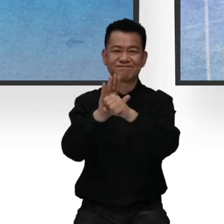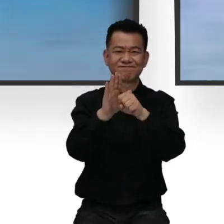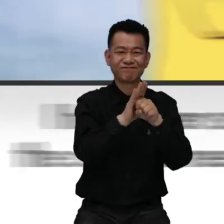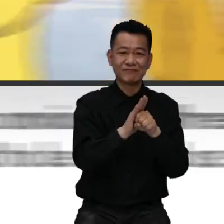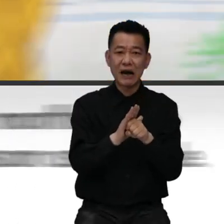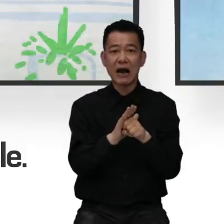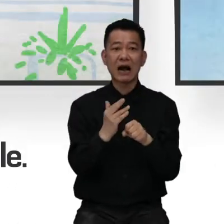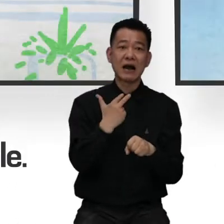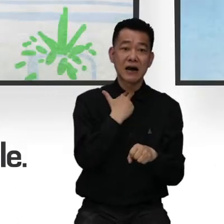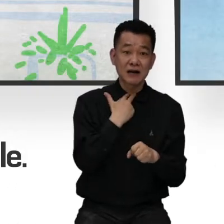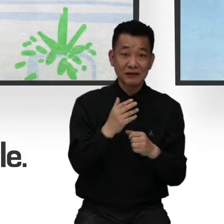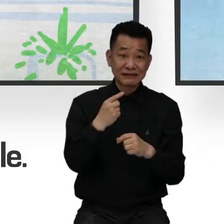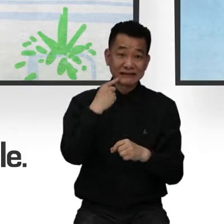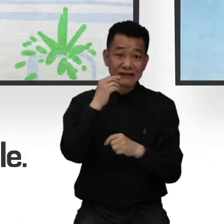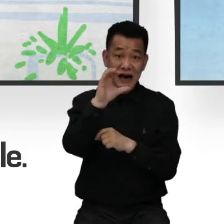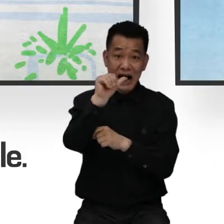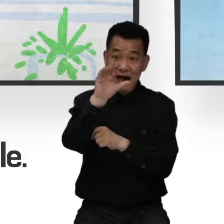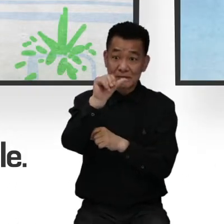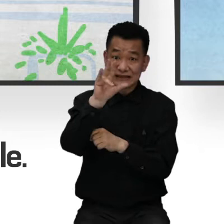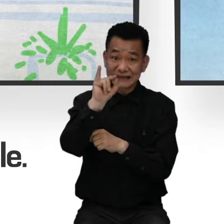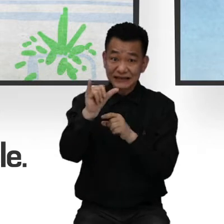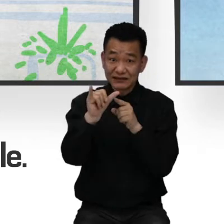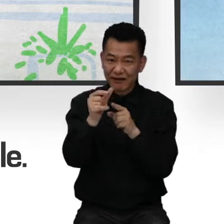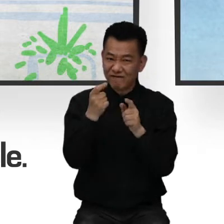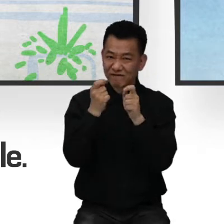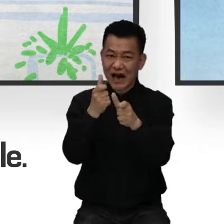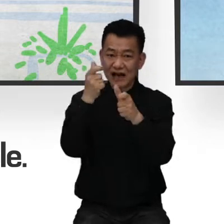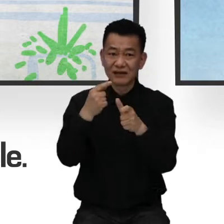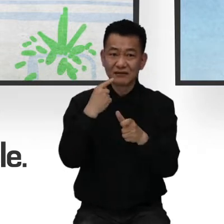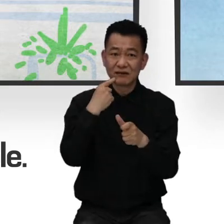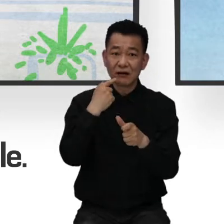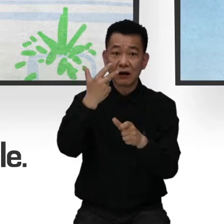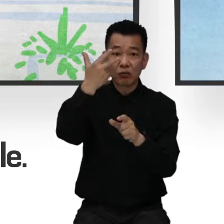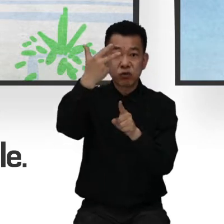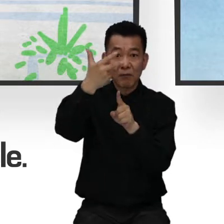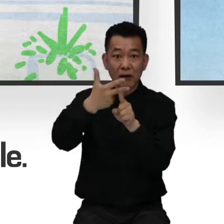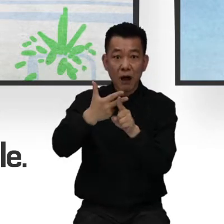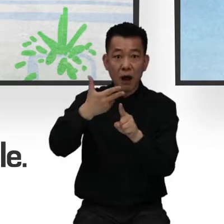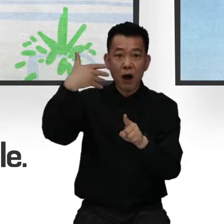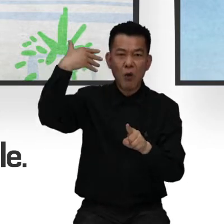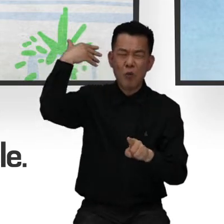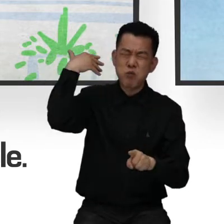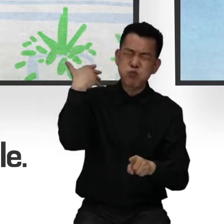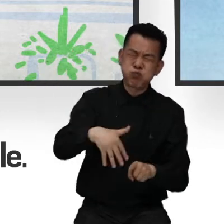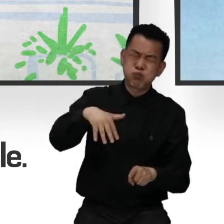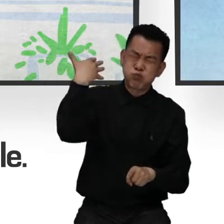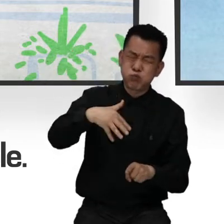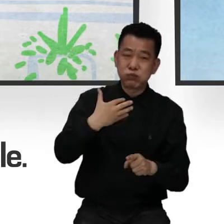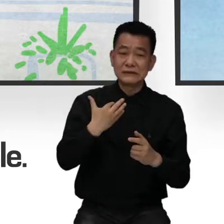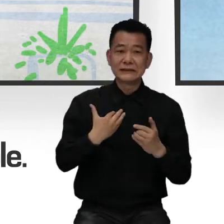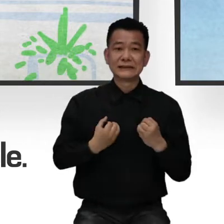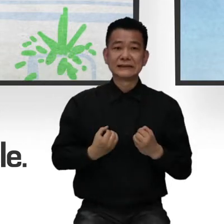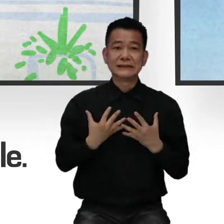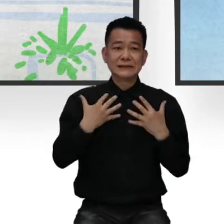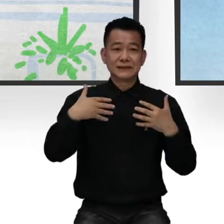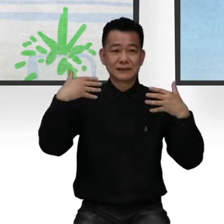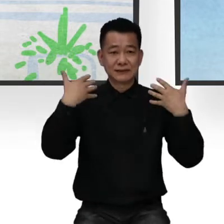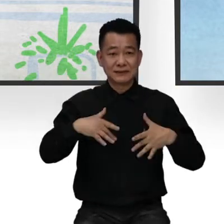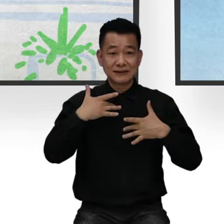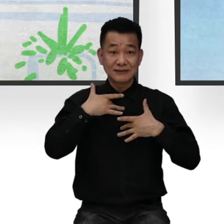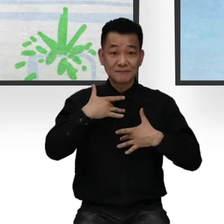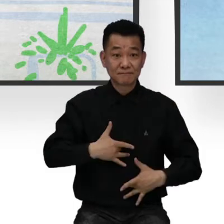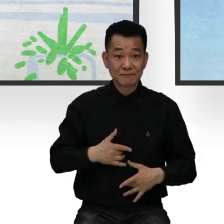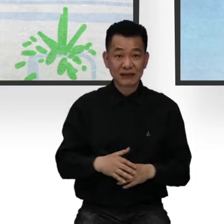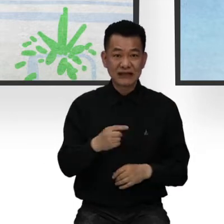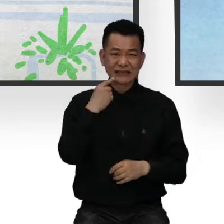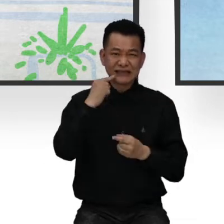center. I have been so anxious for 3 months since the cavities need to be treated as soon as possible. My